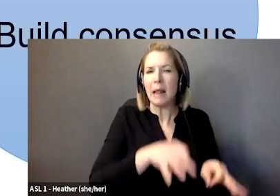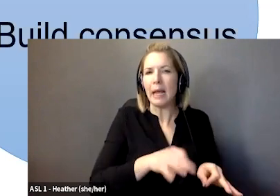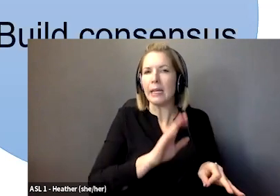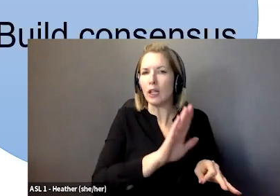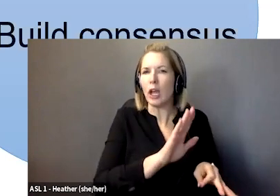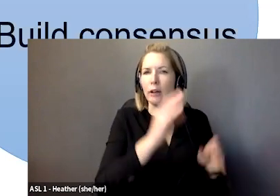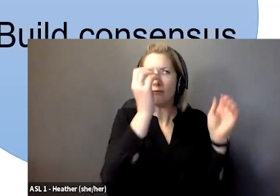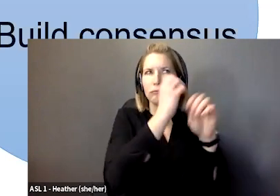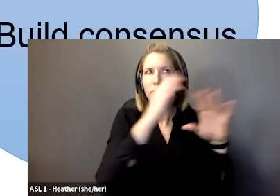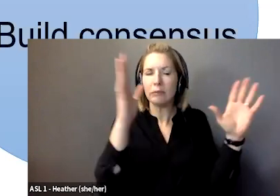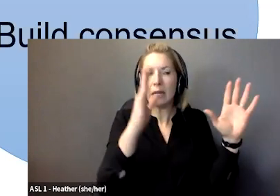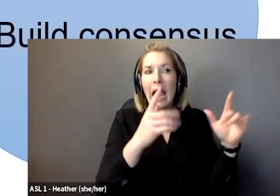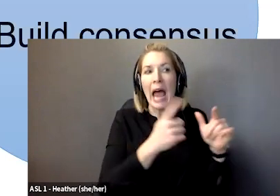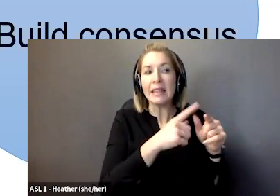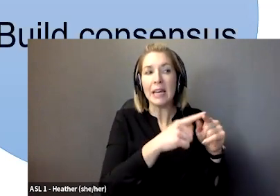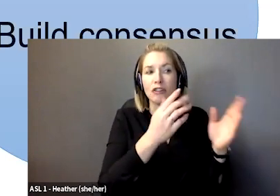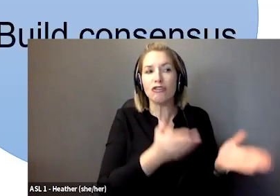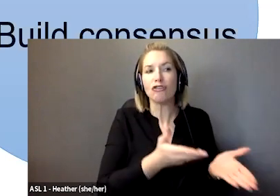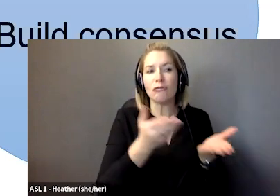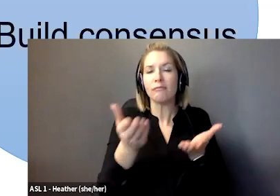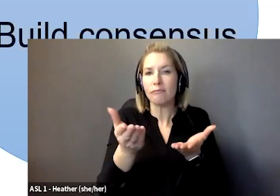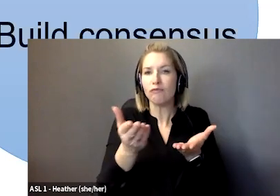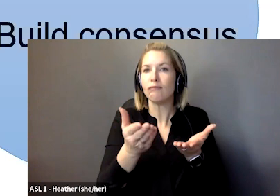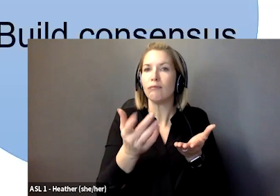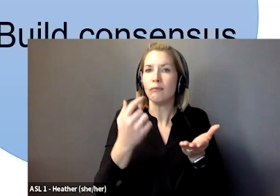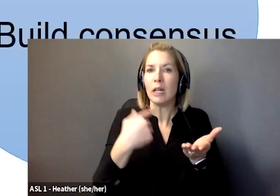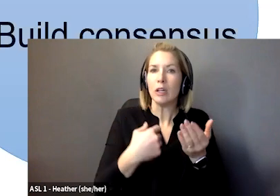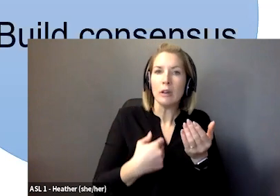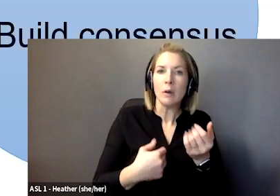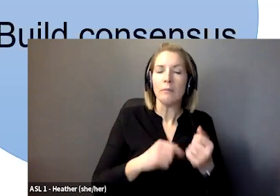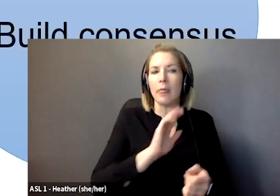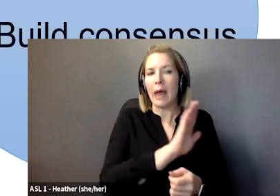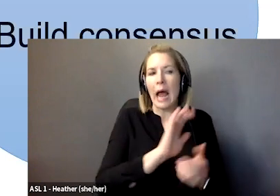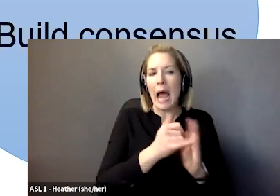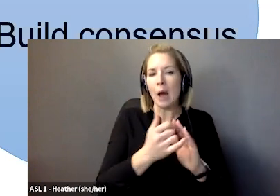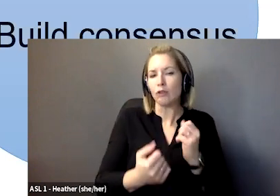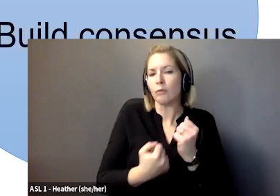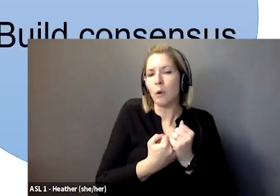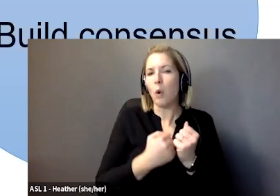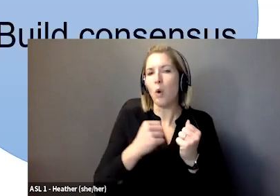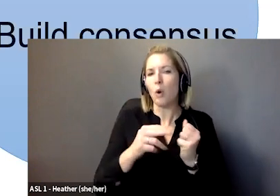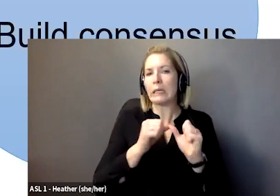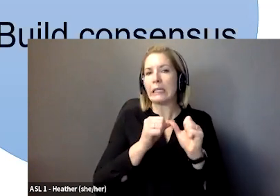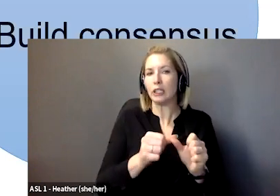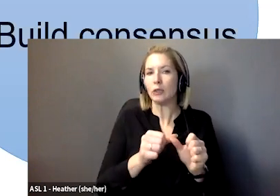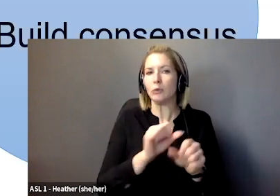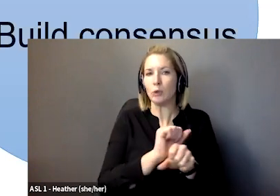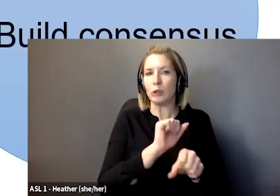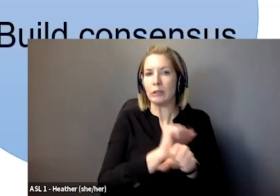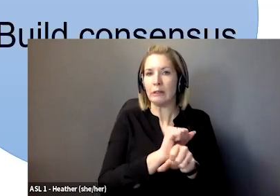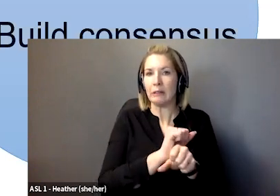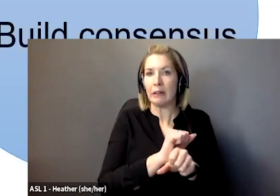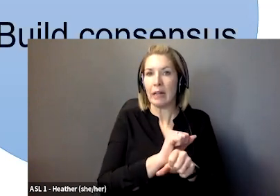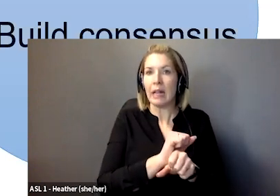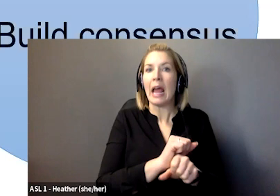and to share recommendations that would support them and are also resilient to changes in the future of work. In the